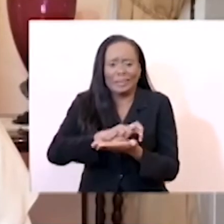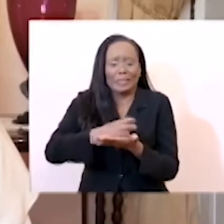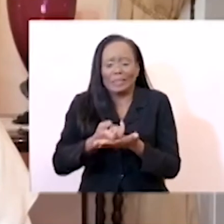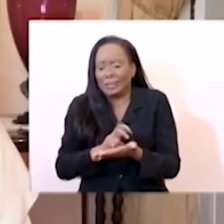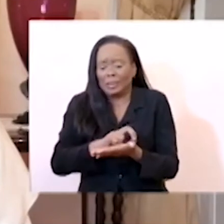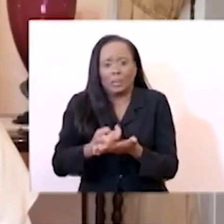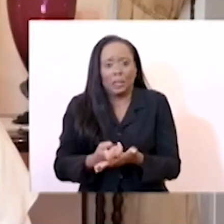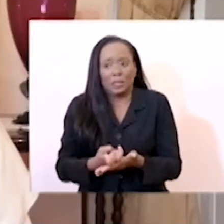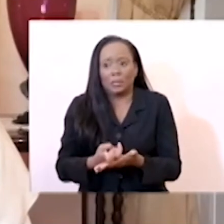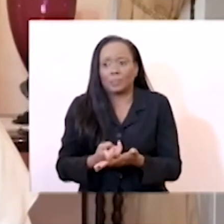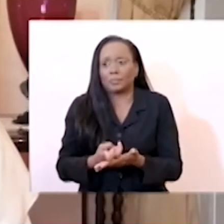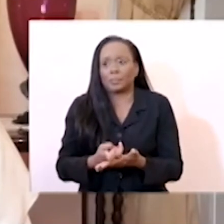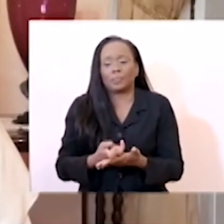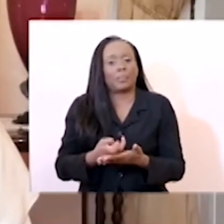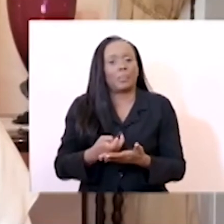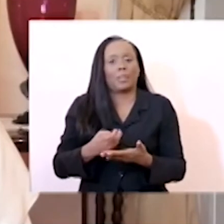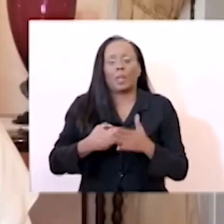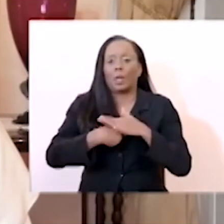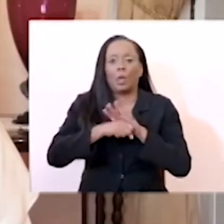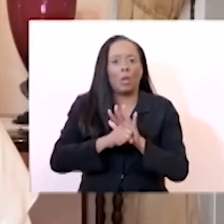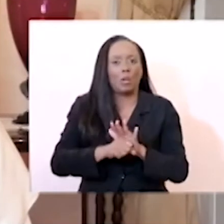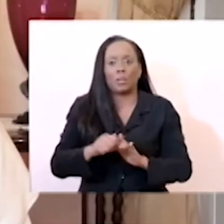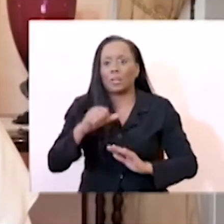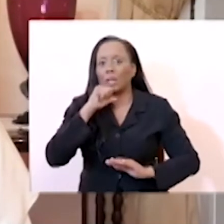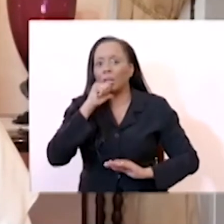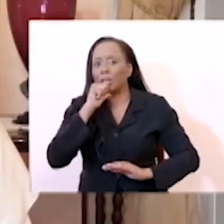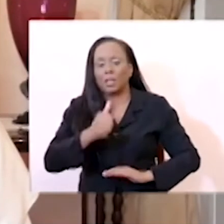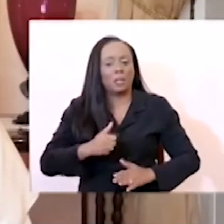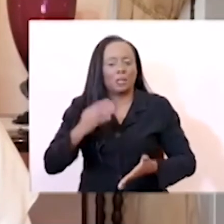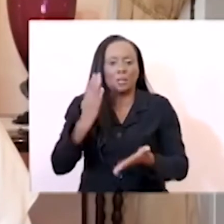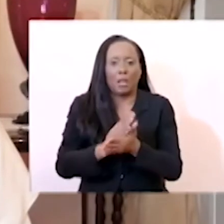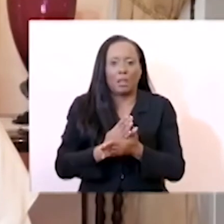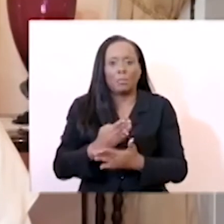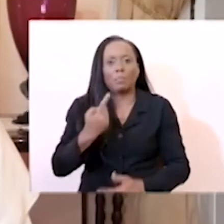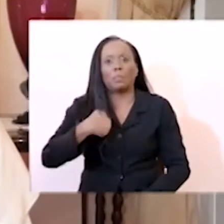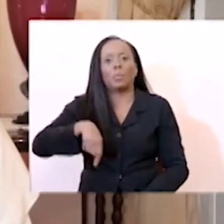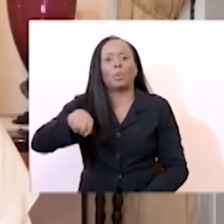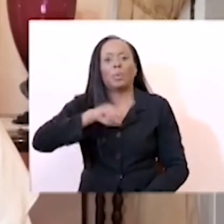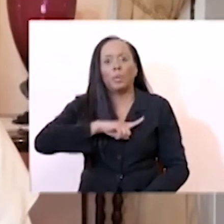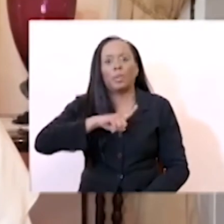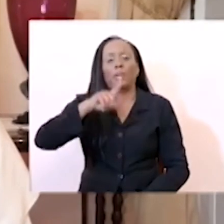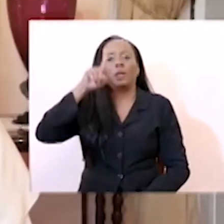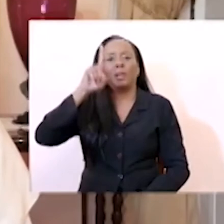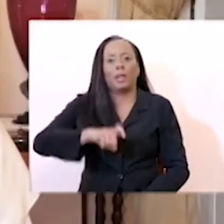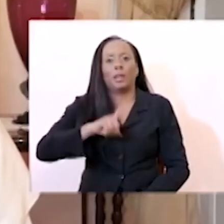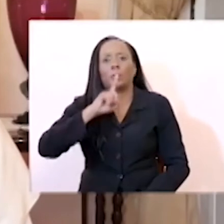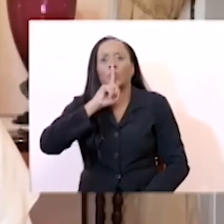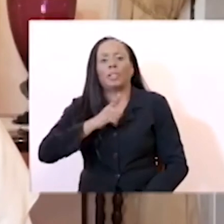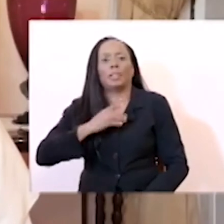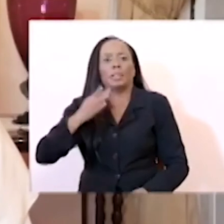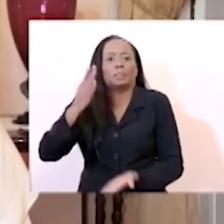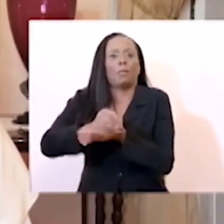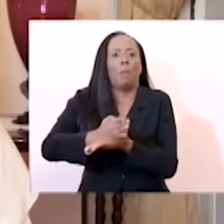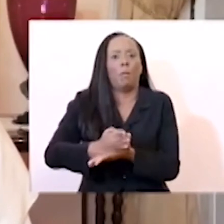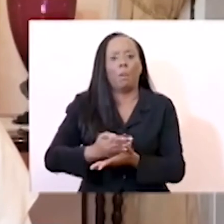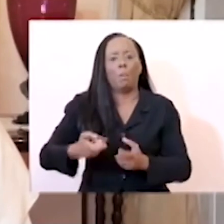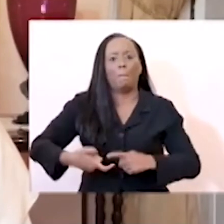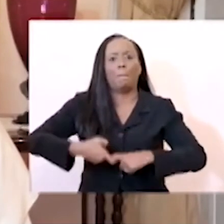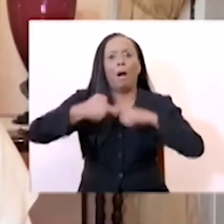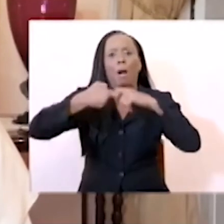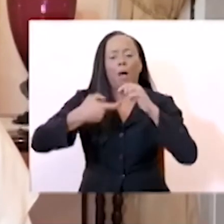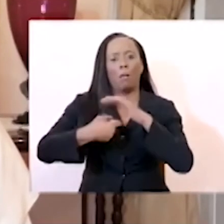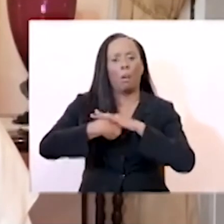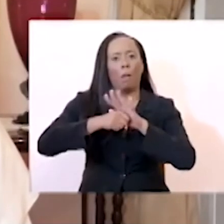Prime Minister Motley has pointed to her government's highly touted capital works projects as a ray of hope in helping